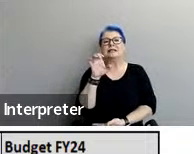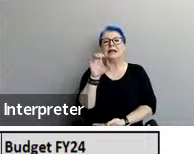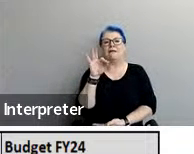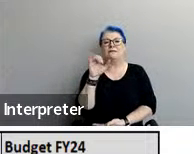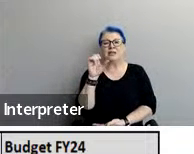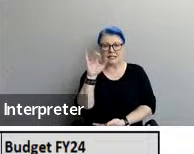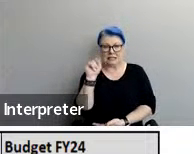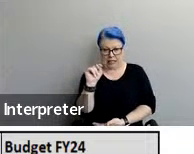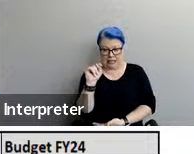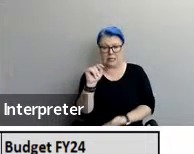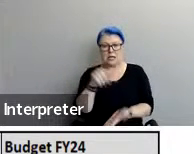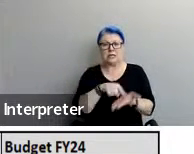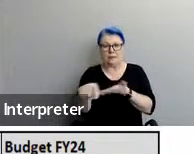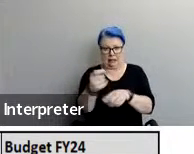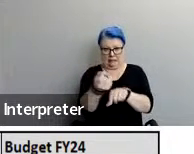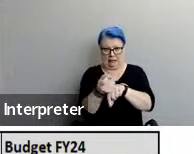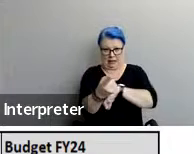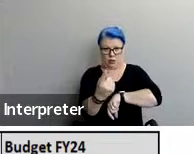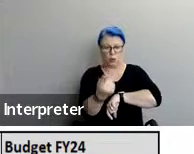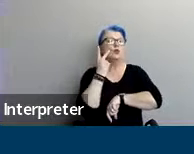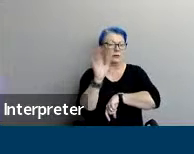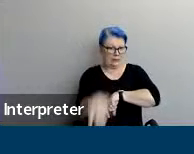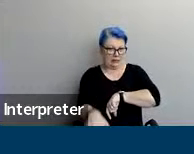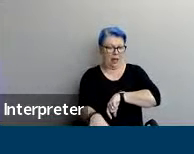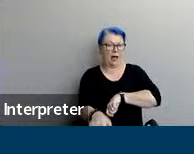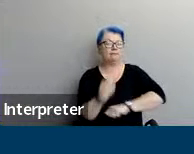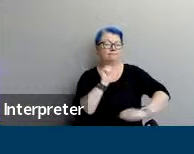and you can see that on the screen.